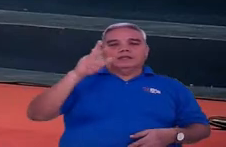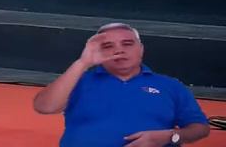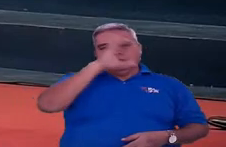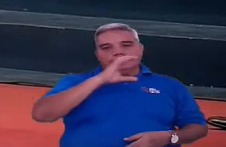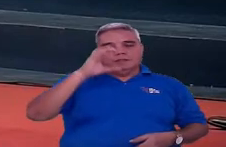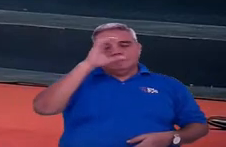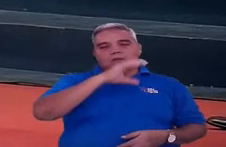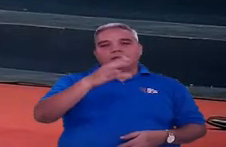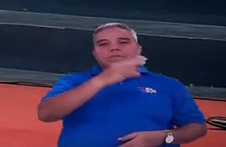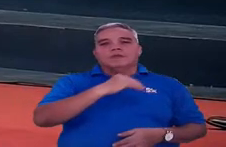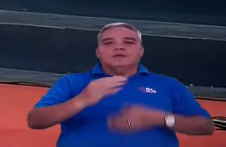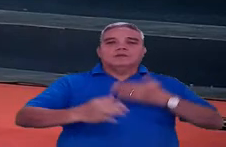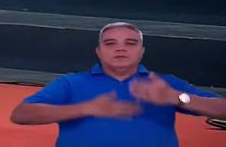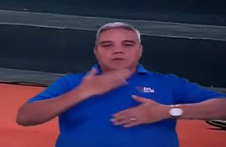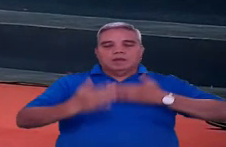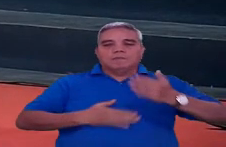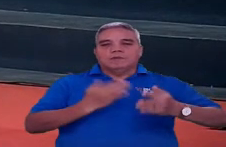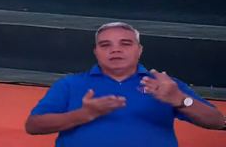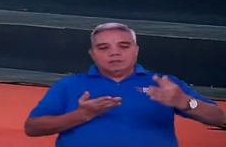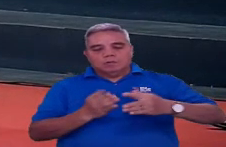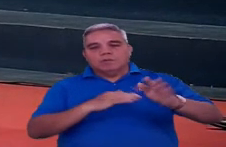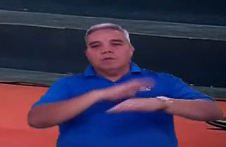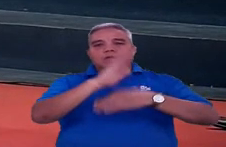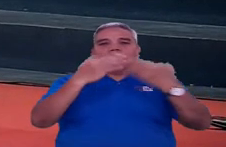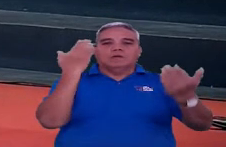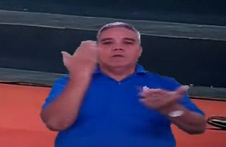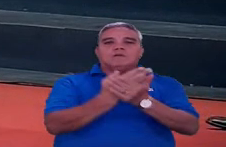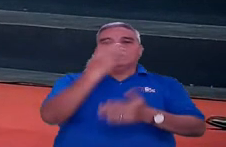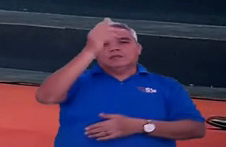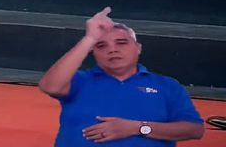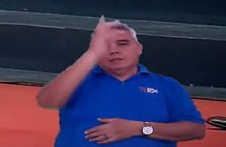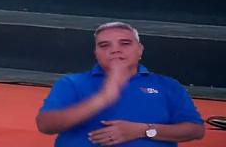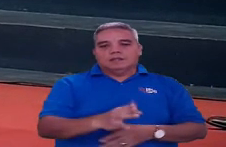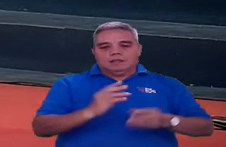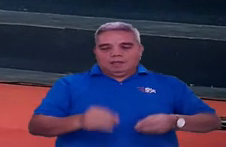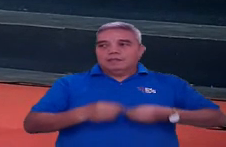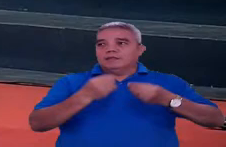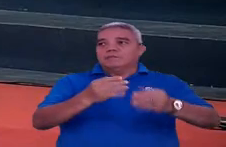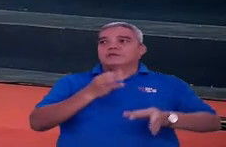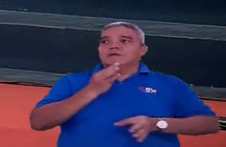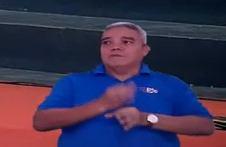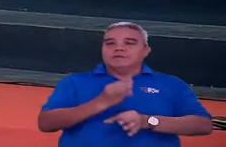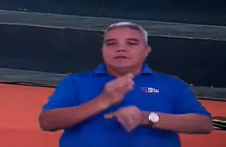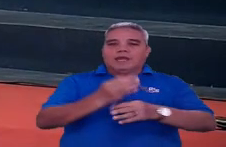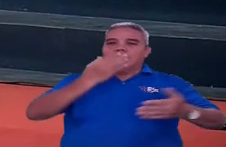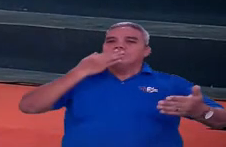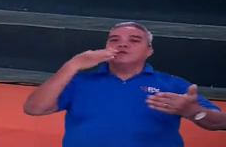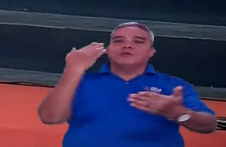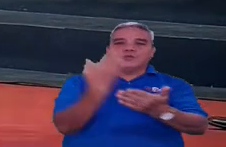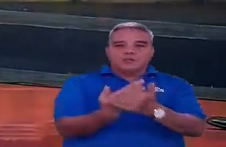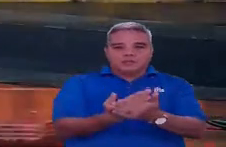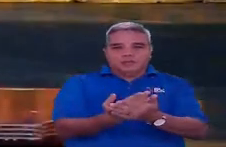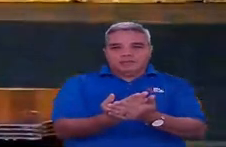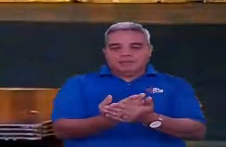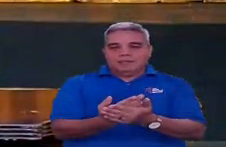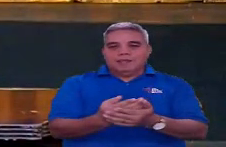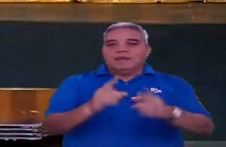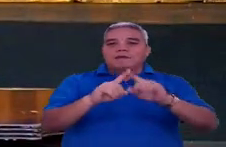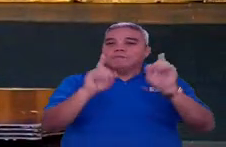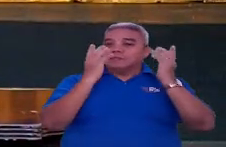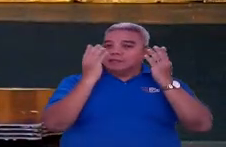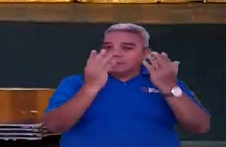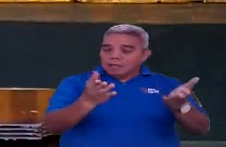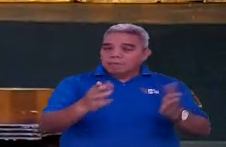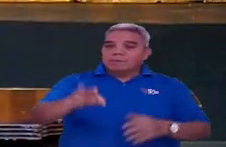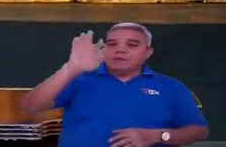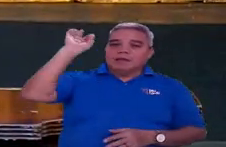Katipunan. I'm so glad that through all these years, the Lord has really proven His faithfulness and goodness. Basta may